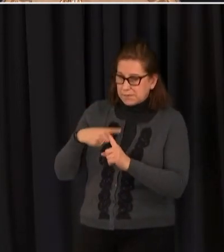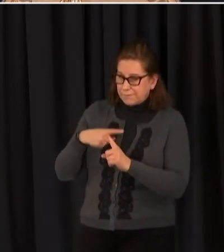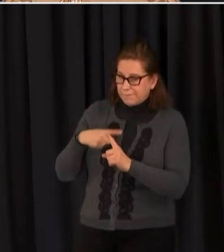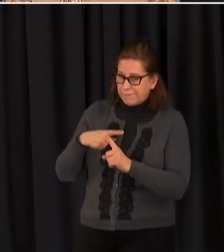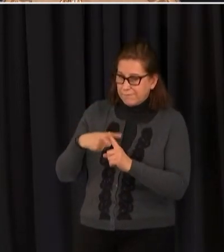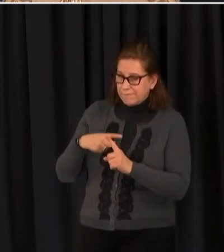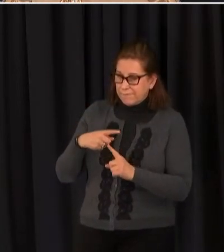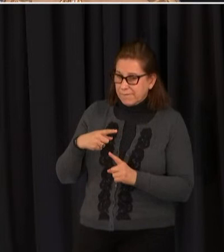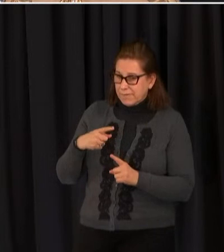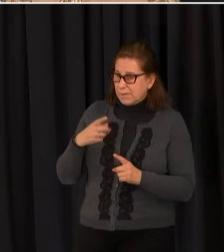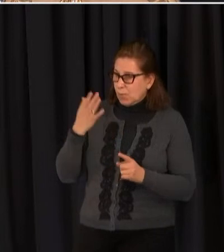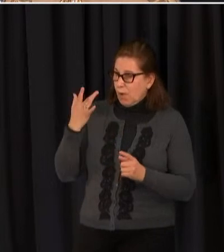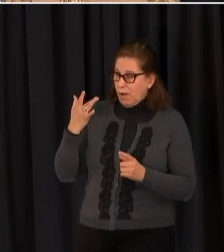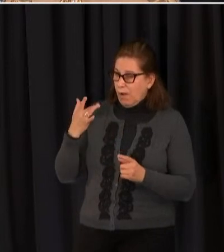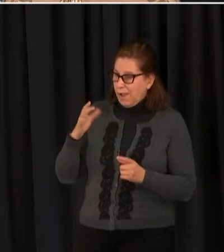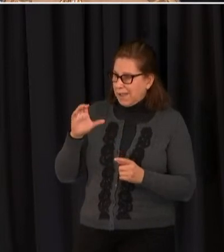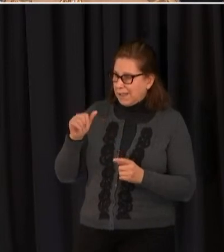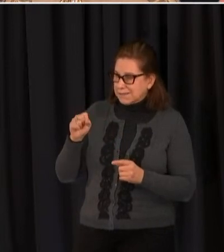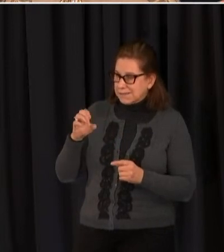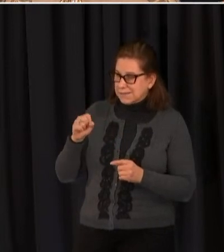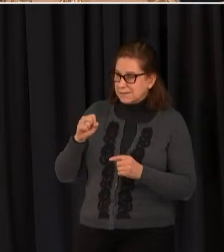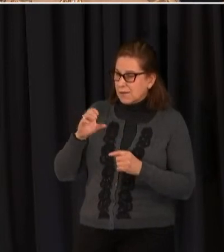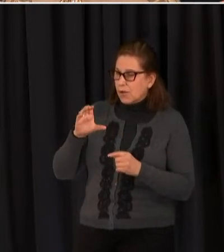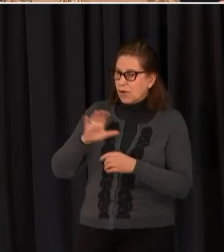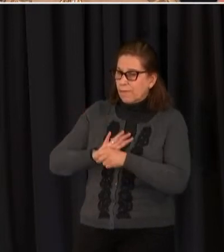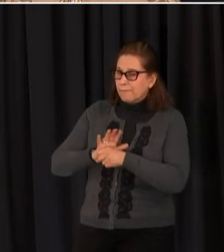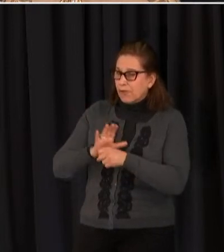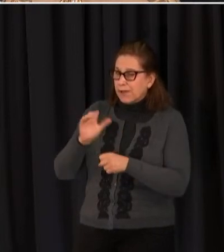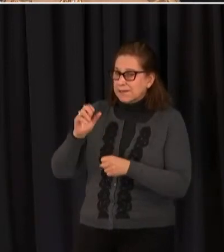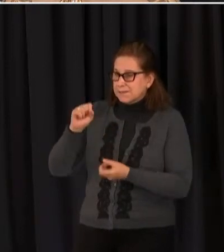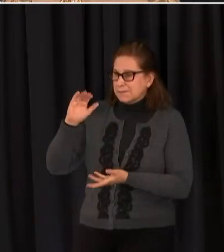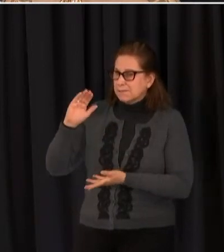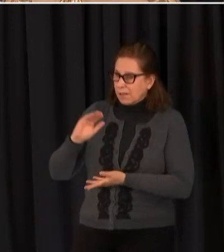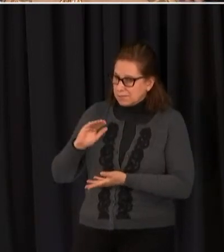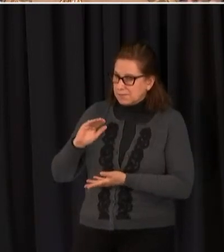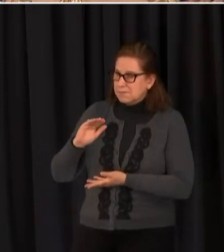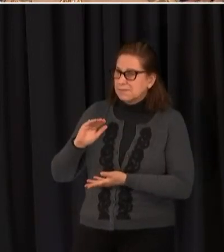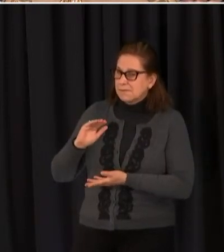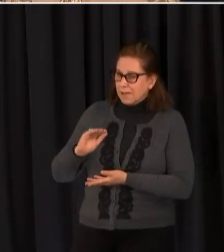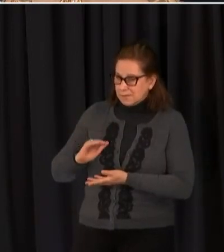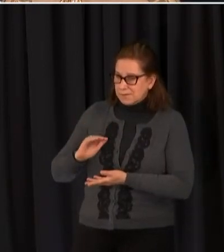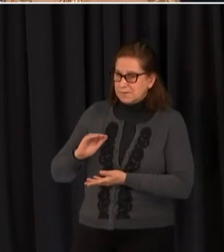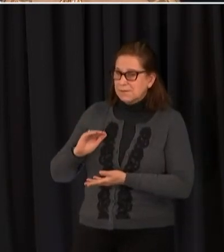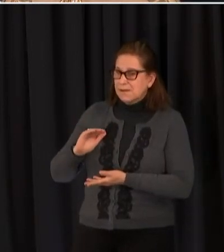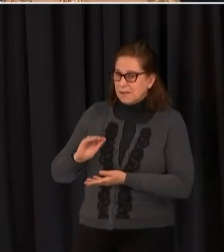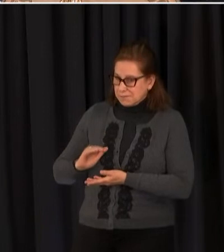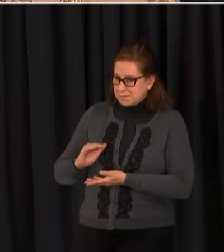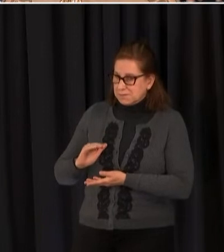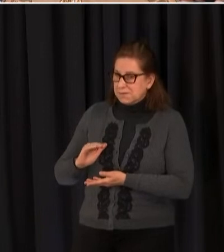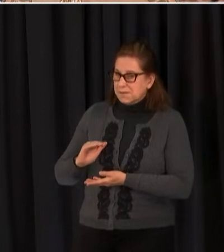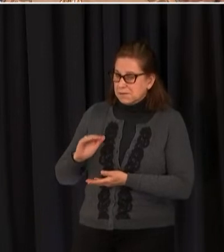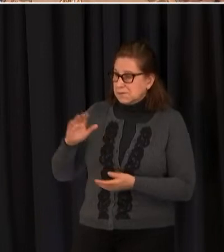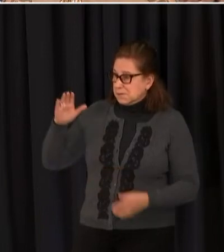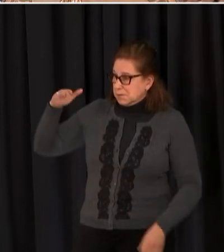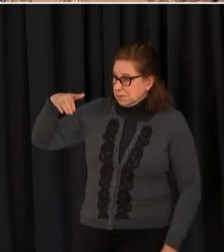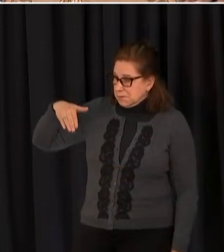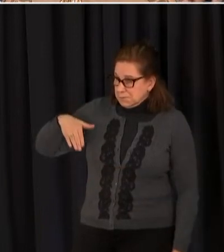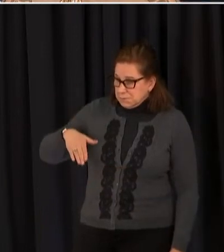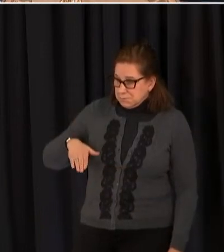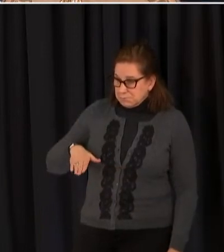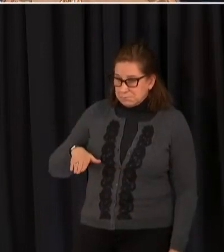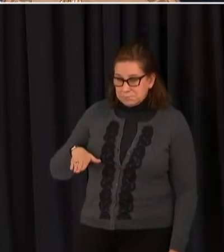why you don't see us flinging open the doors, because we have kind of plateaued. They're much lower,